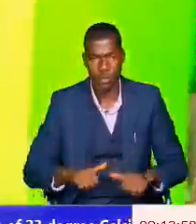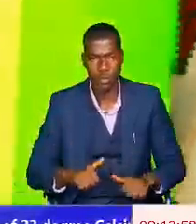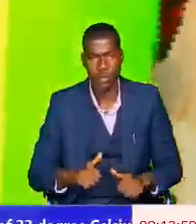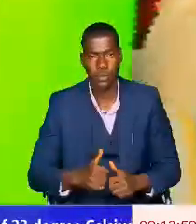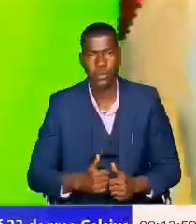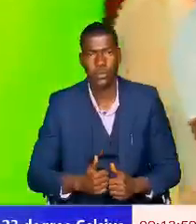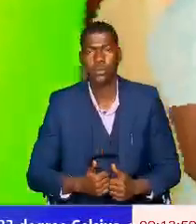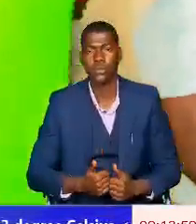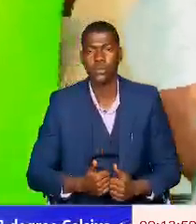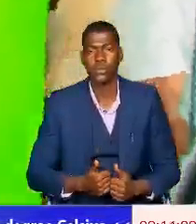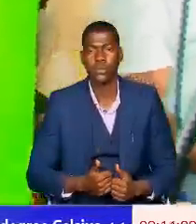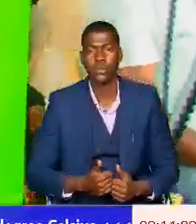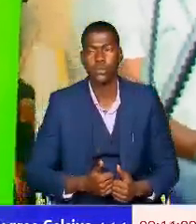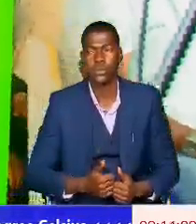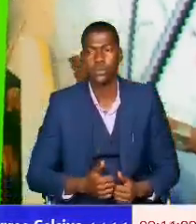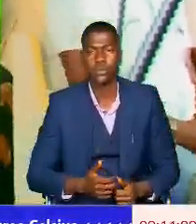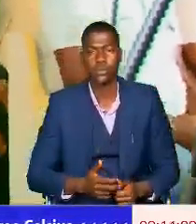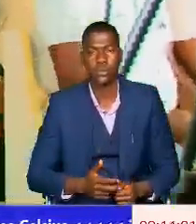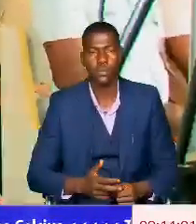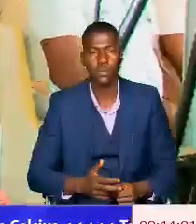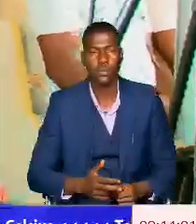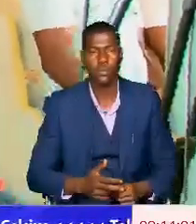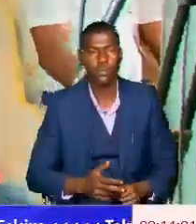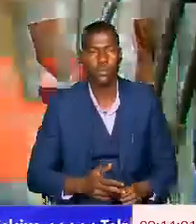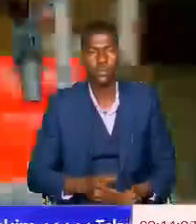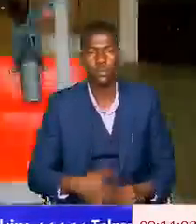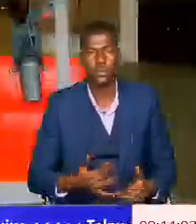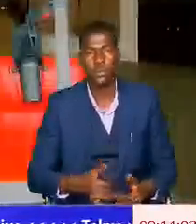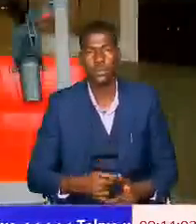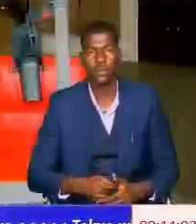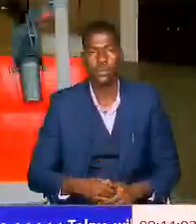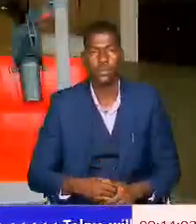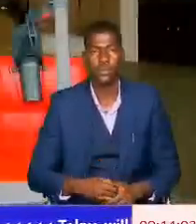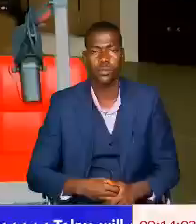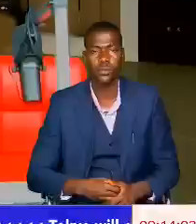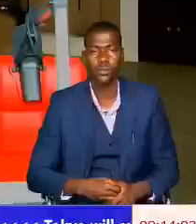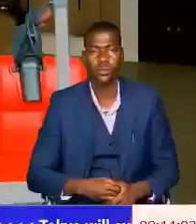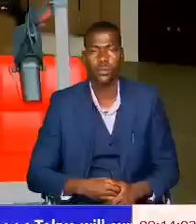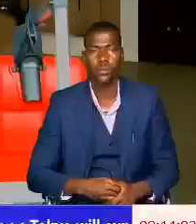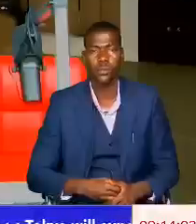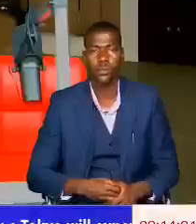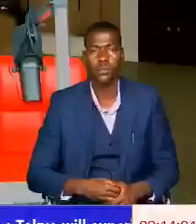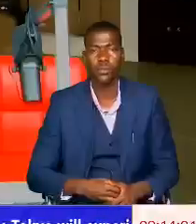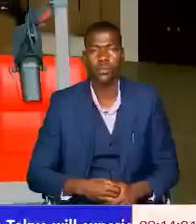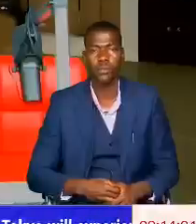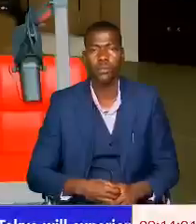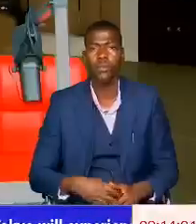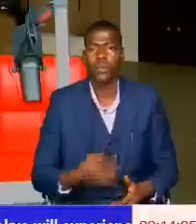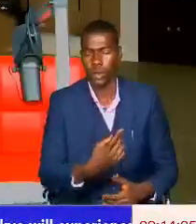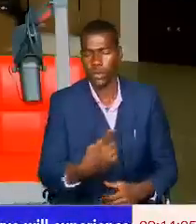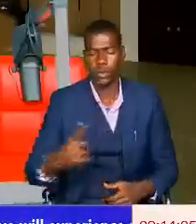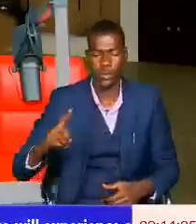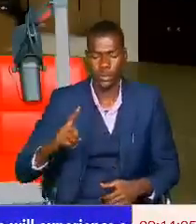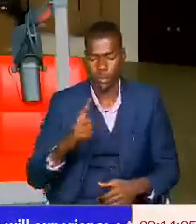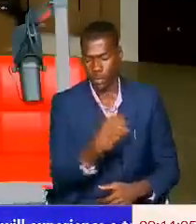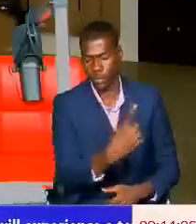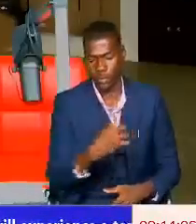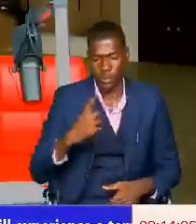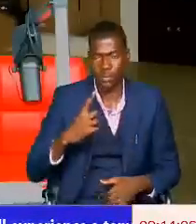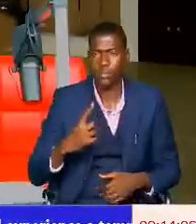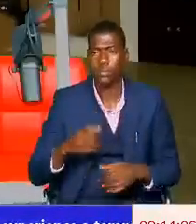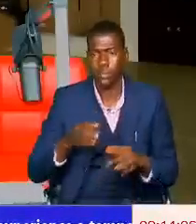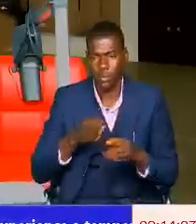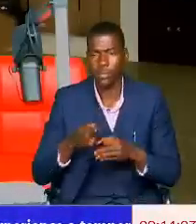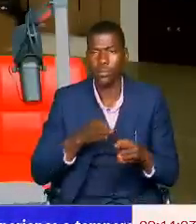call is being forwarded. I don't try. God, even God knows. Say I don't try for this, Sergeant Emmanuel. Oh yeah. Collect microphone. Make you tell